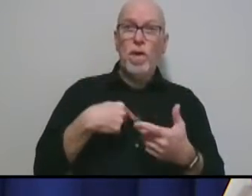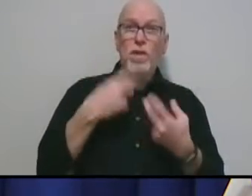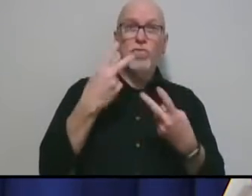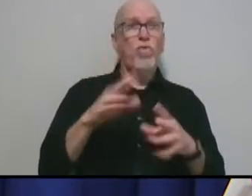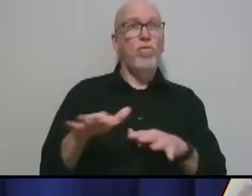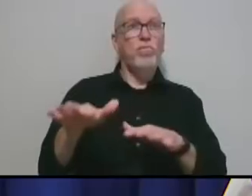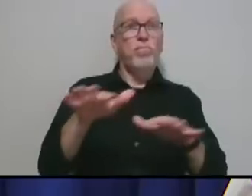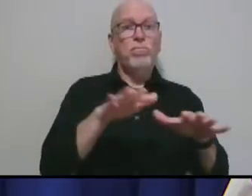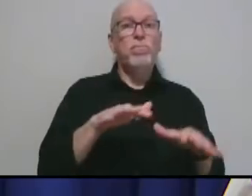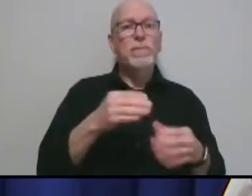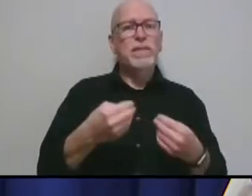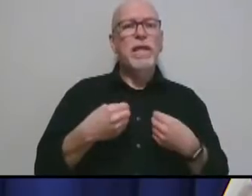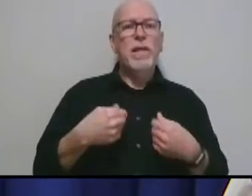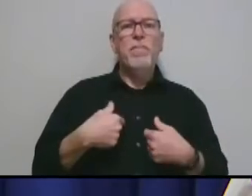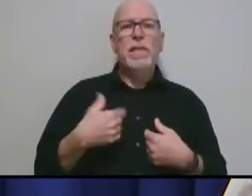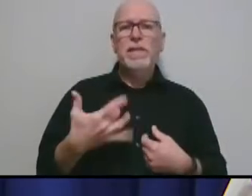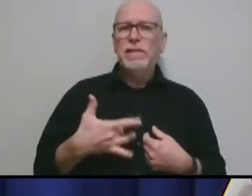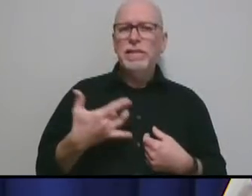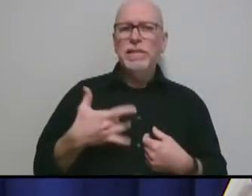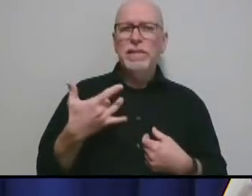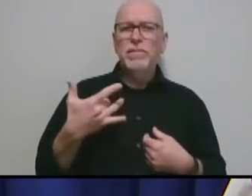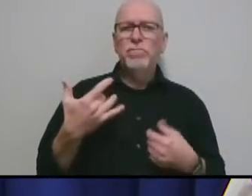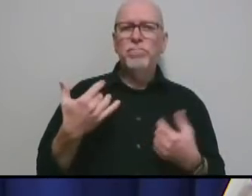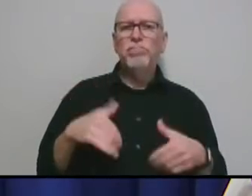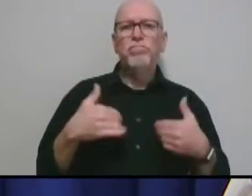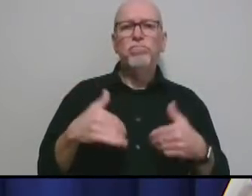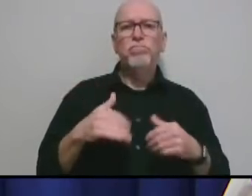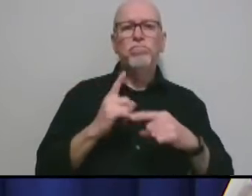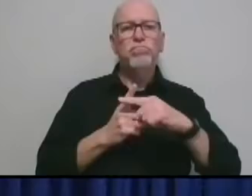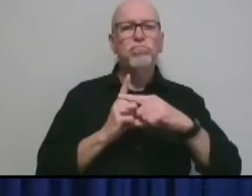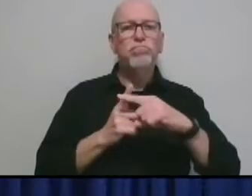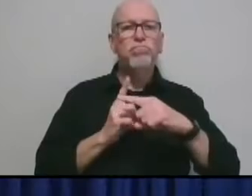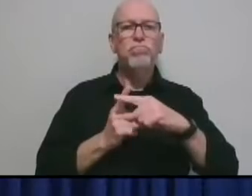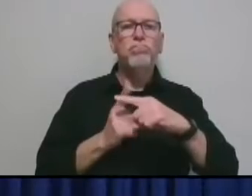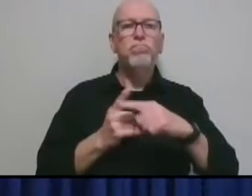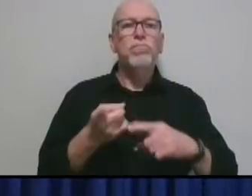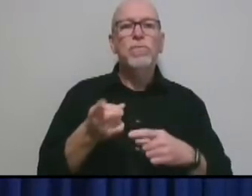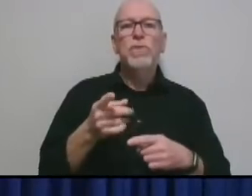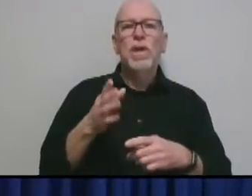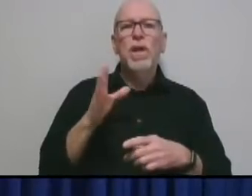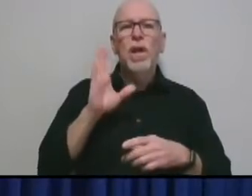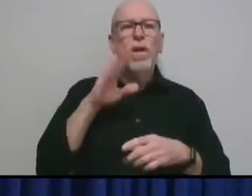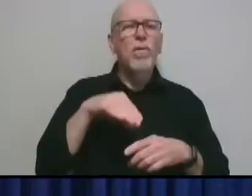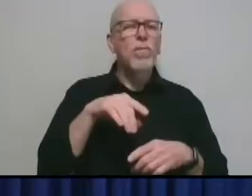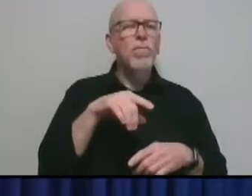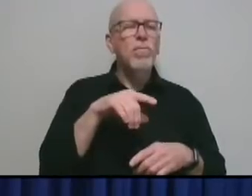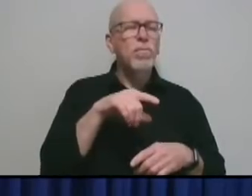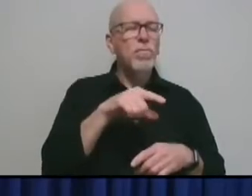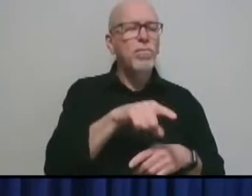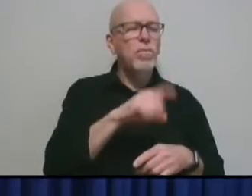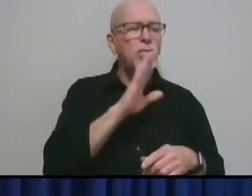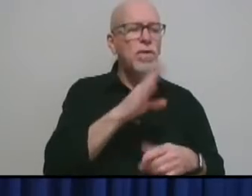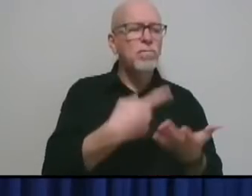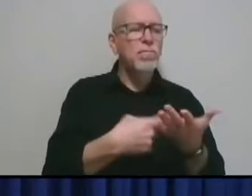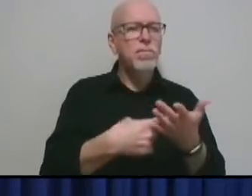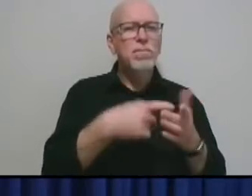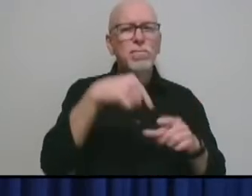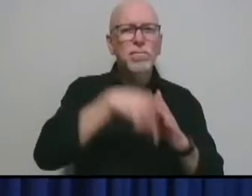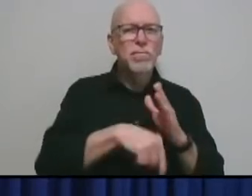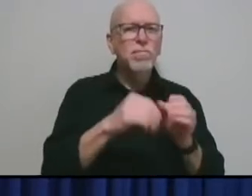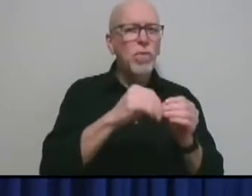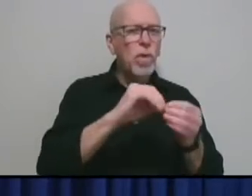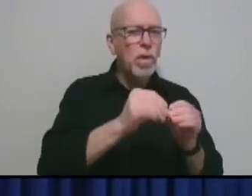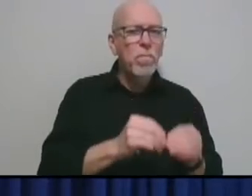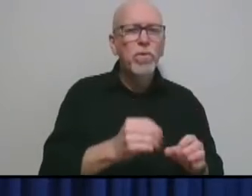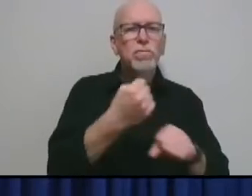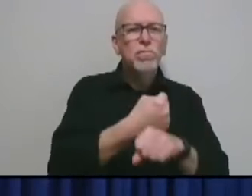a real sense of optimism. Again, you'll speak to the numbers. That optimism is rooted